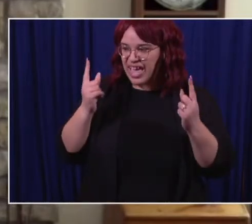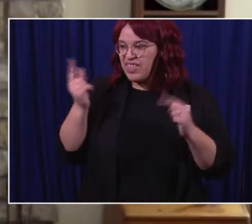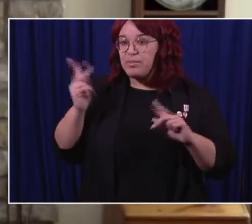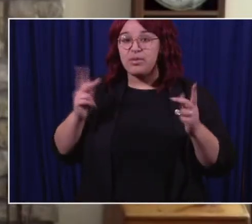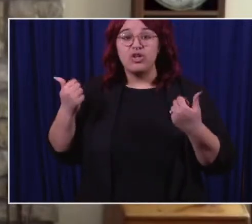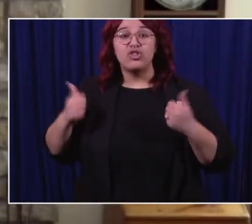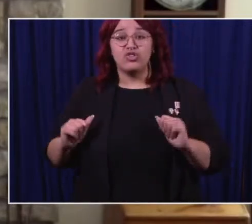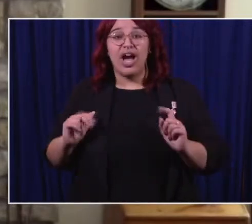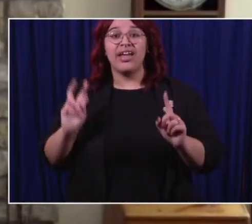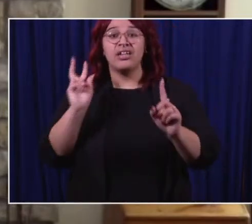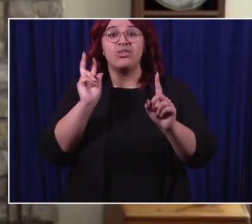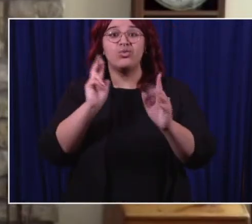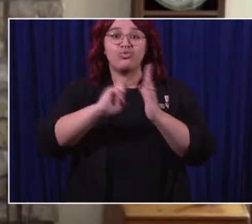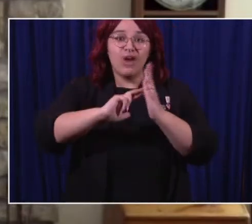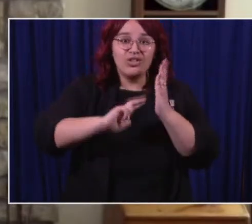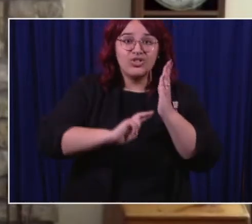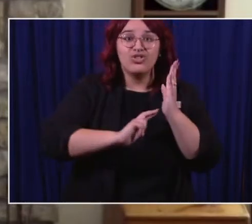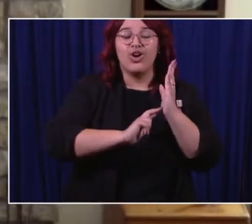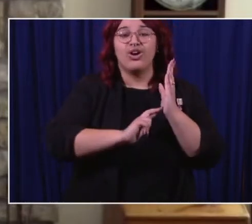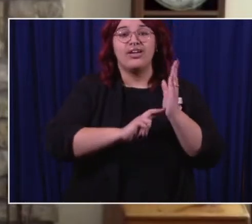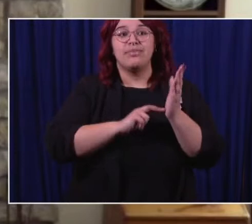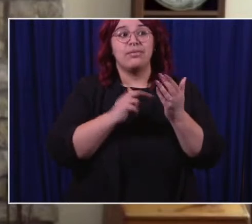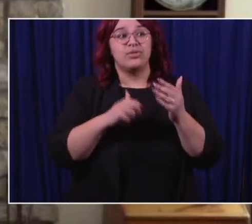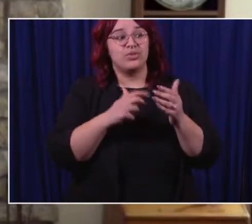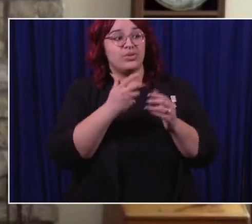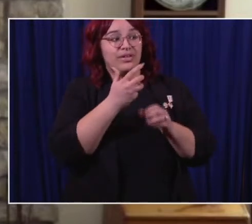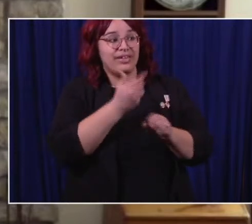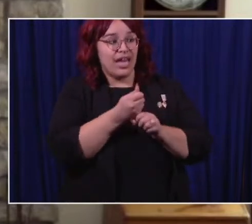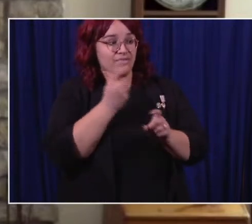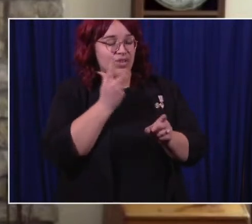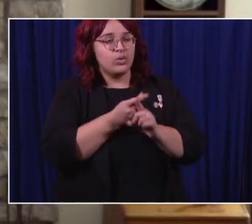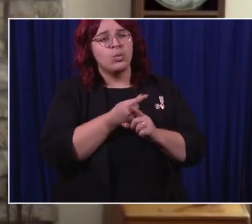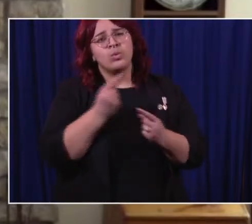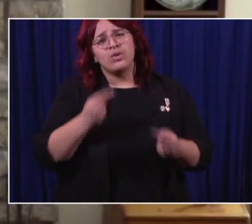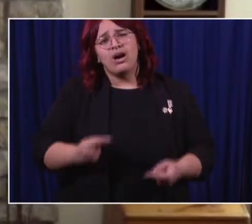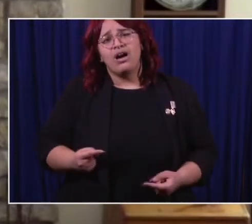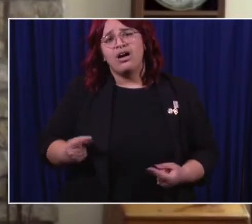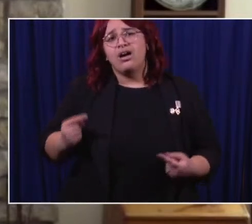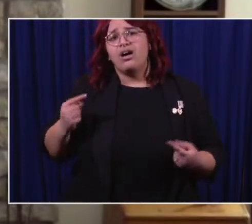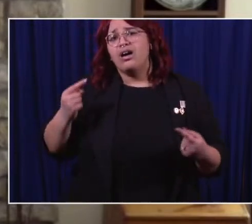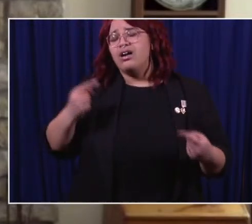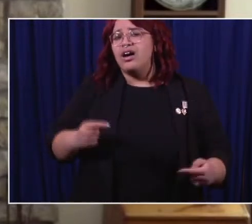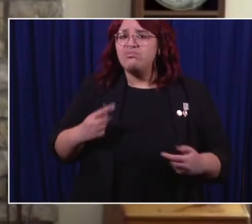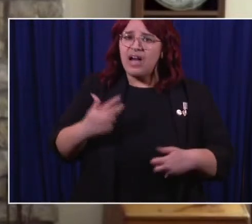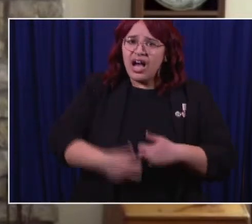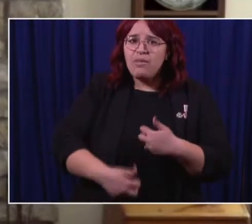what I would advise everybody to do is to kind of watch these numbers